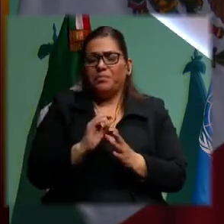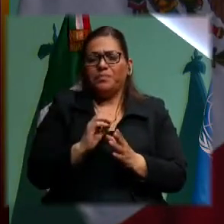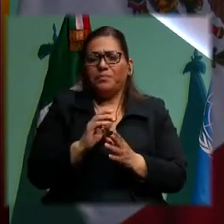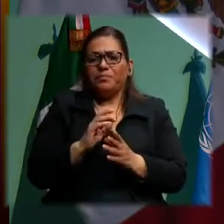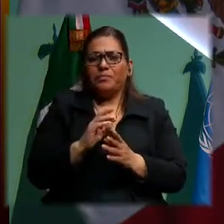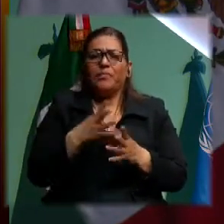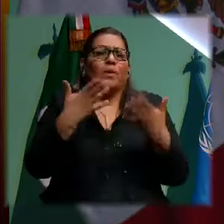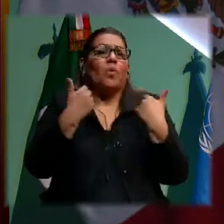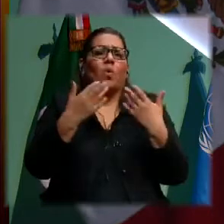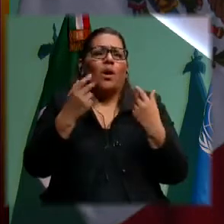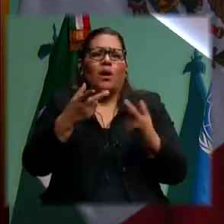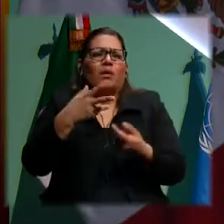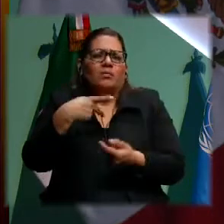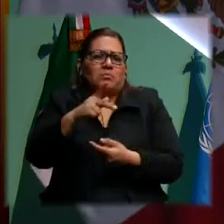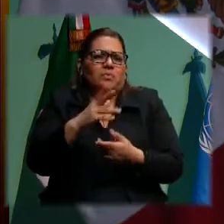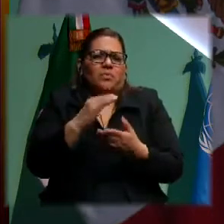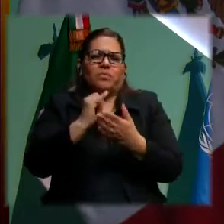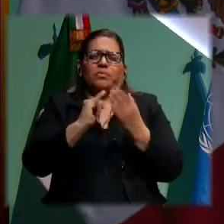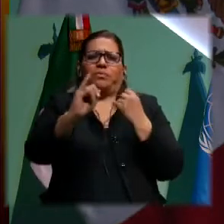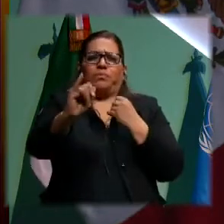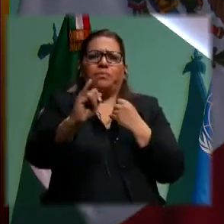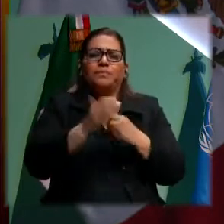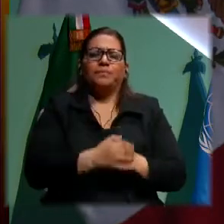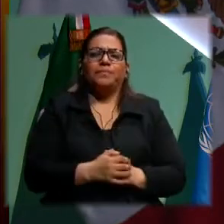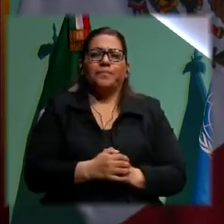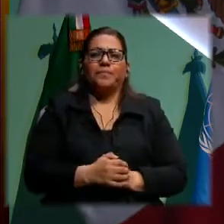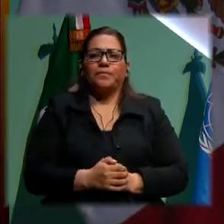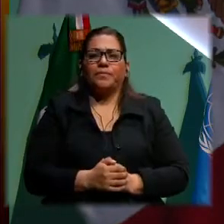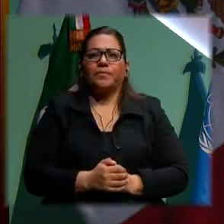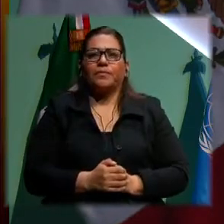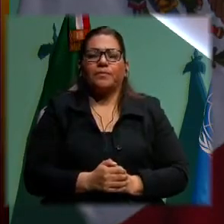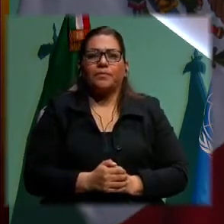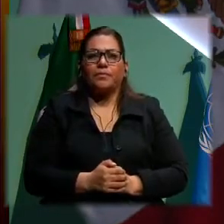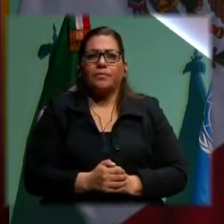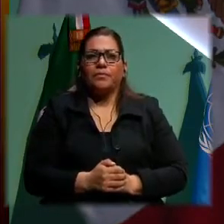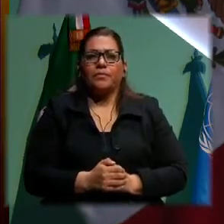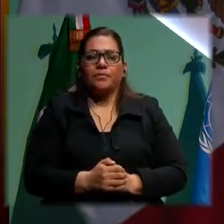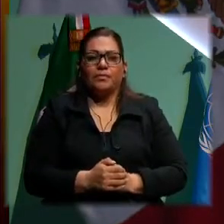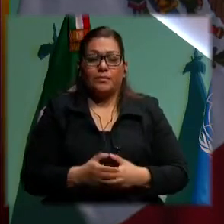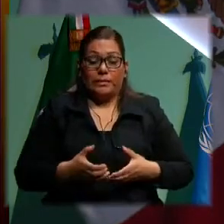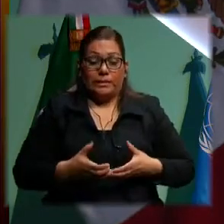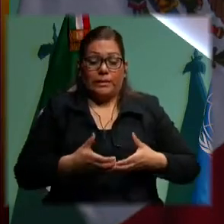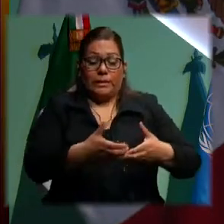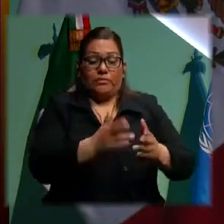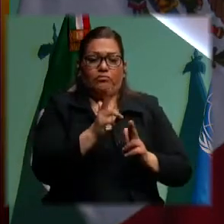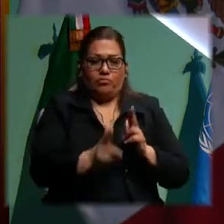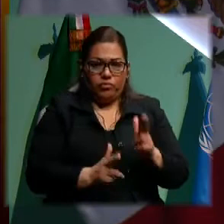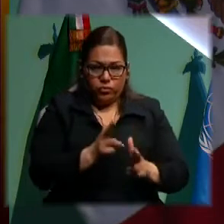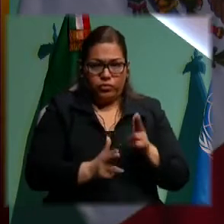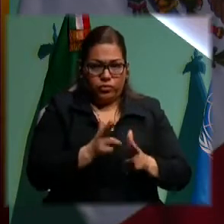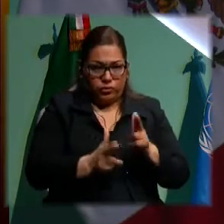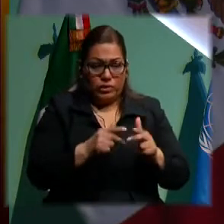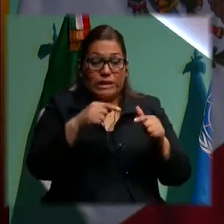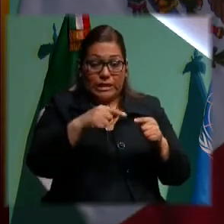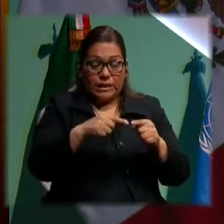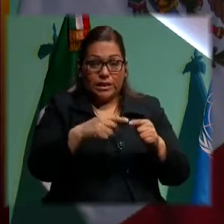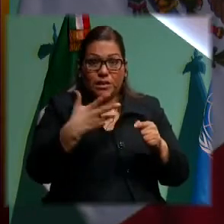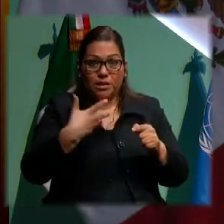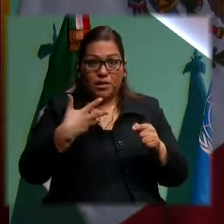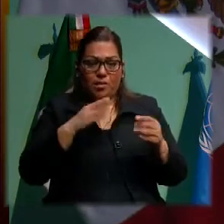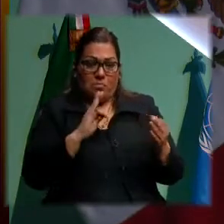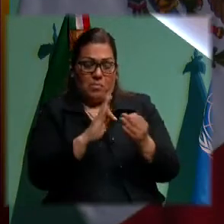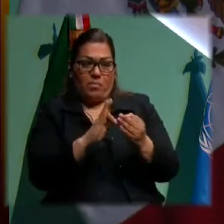is a railroad line with fiber running right down it. My point being, this backhaul